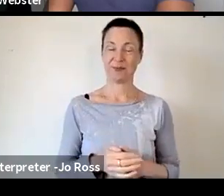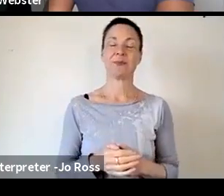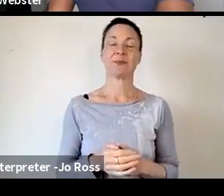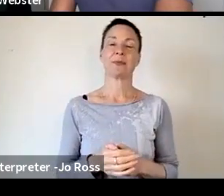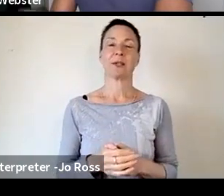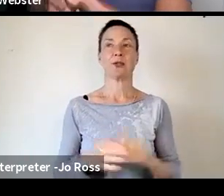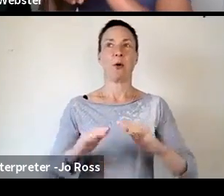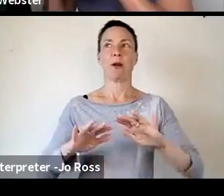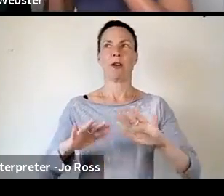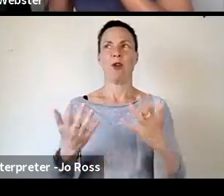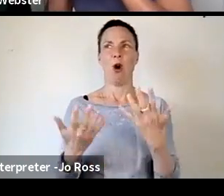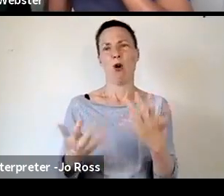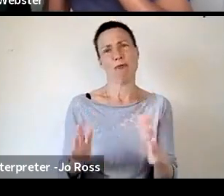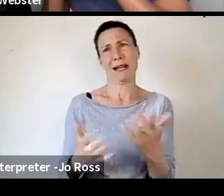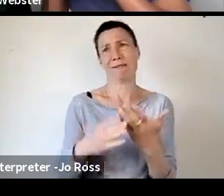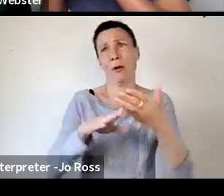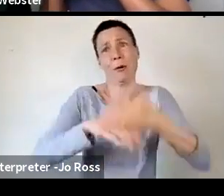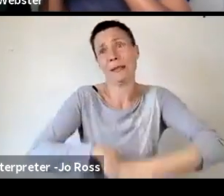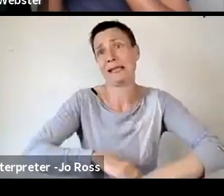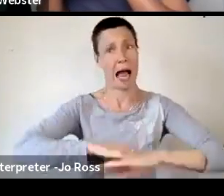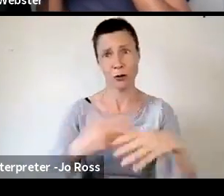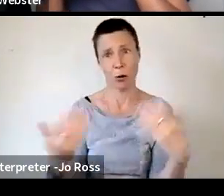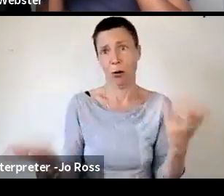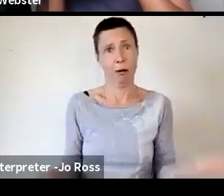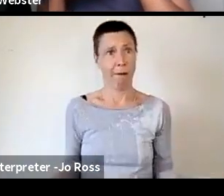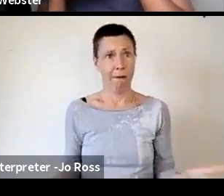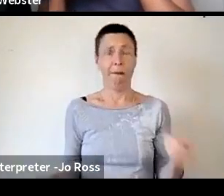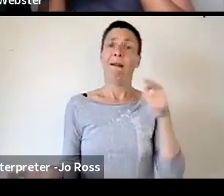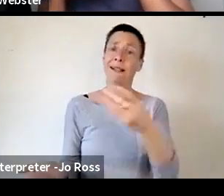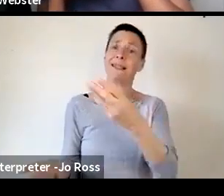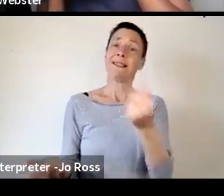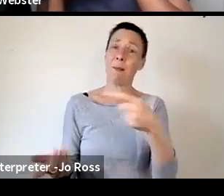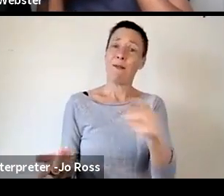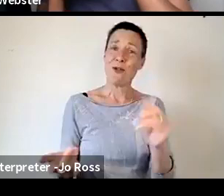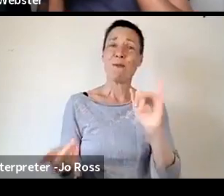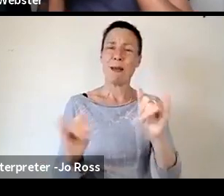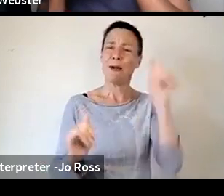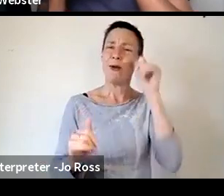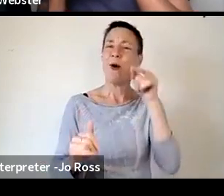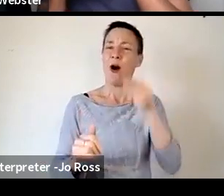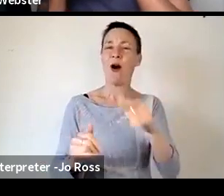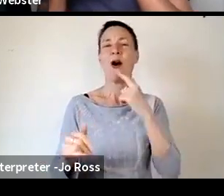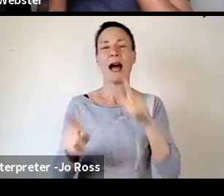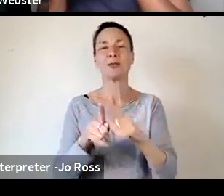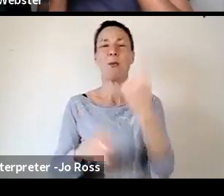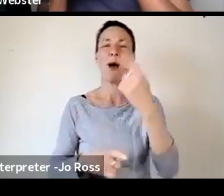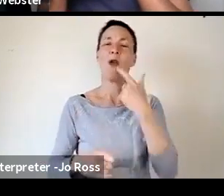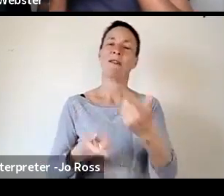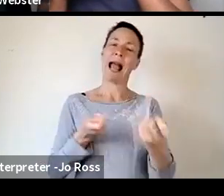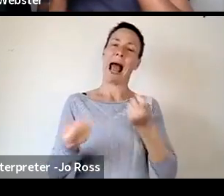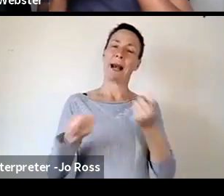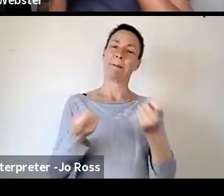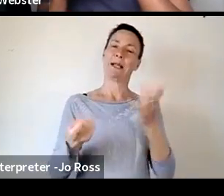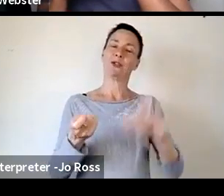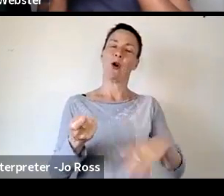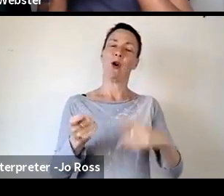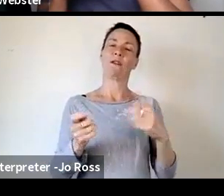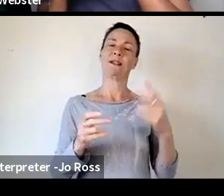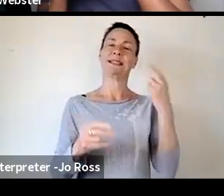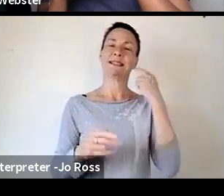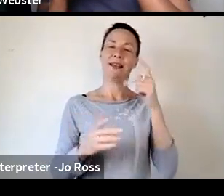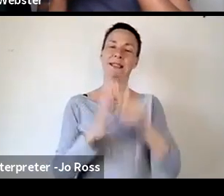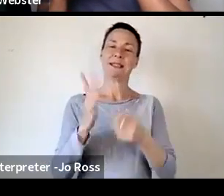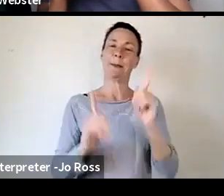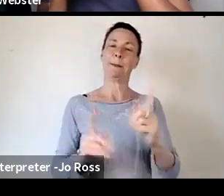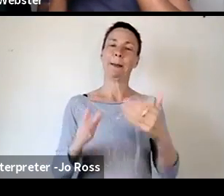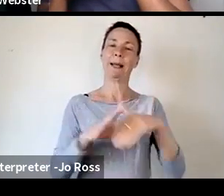So not really very busy at all. Some of you may also know her as one of the admins of deaf and disabled